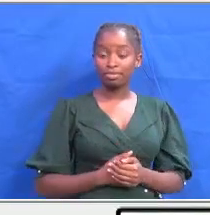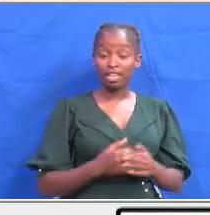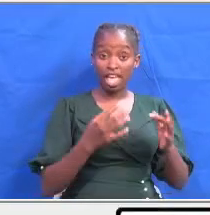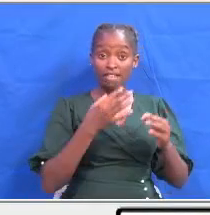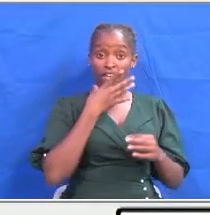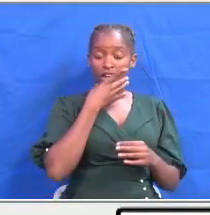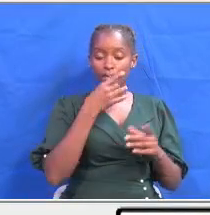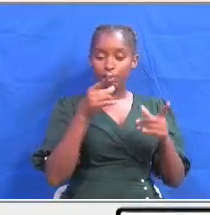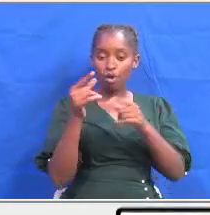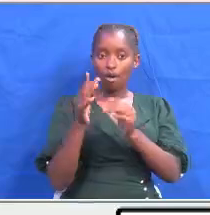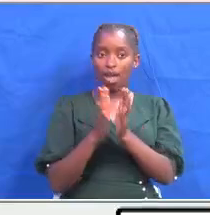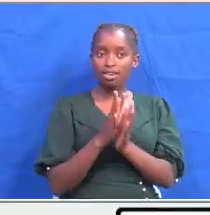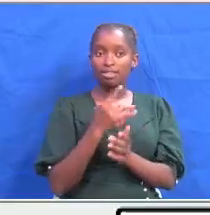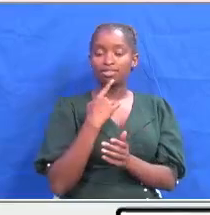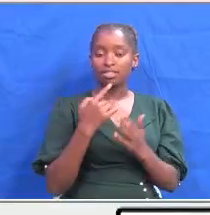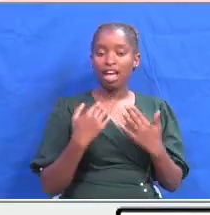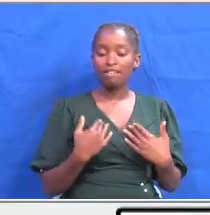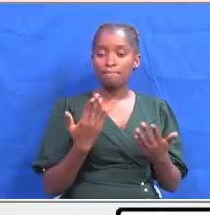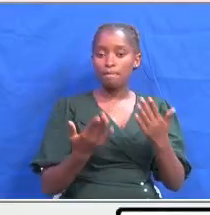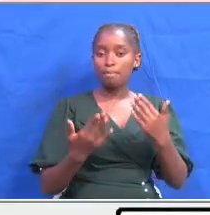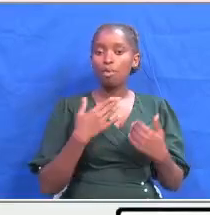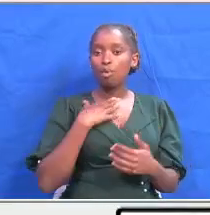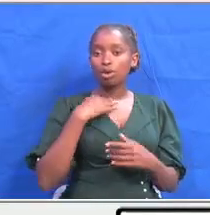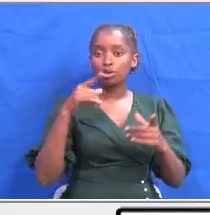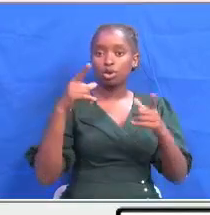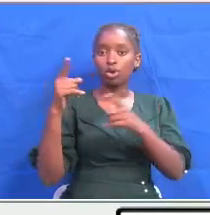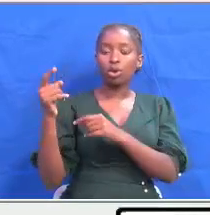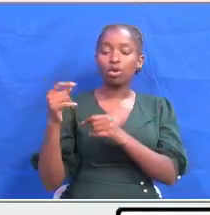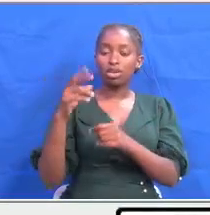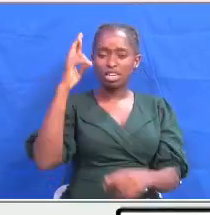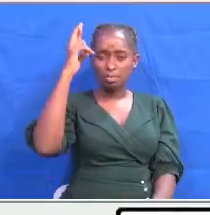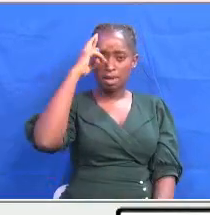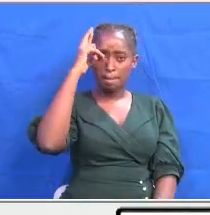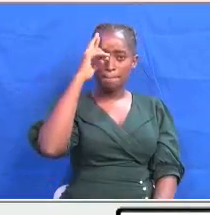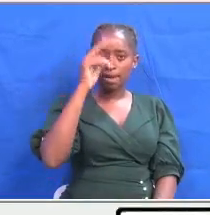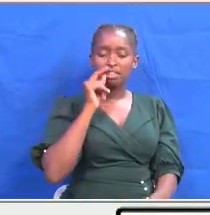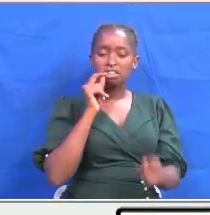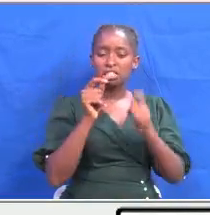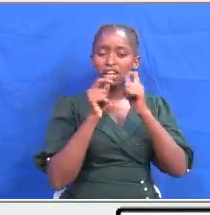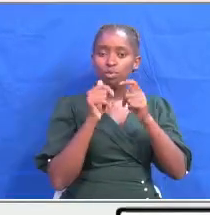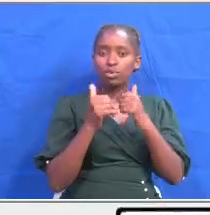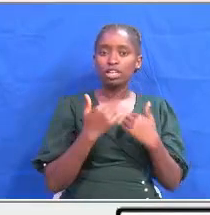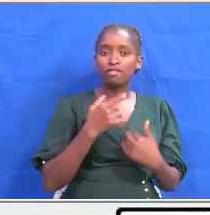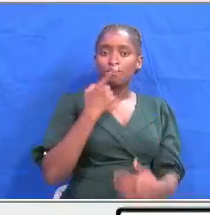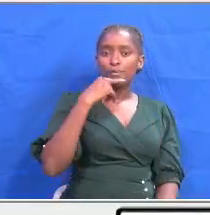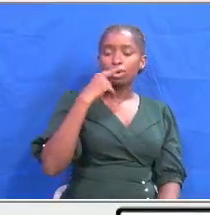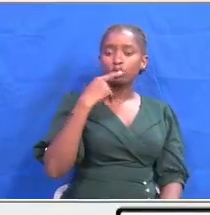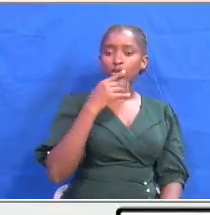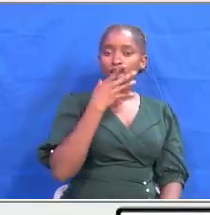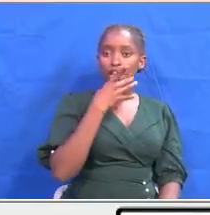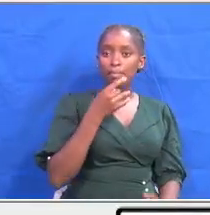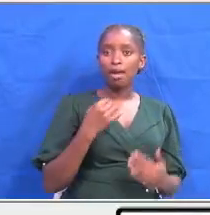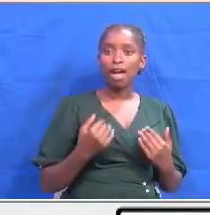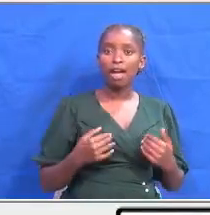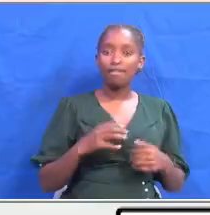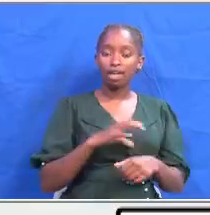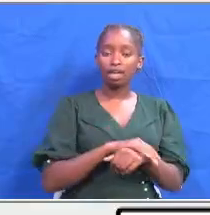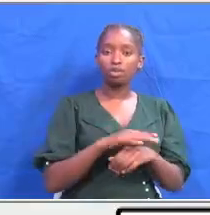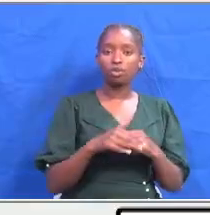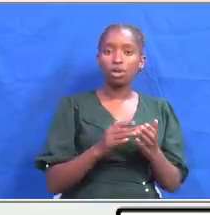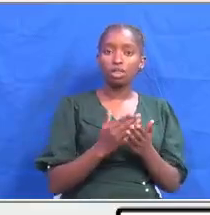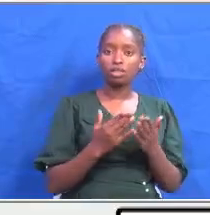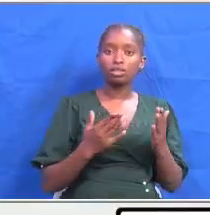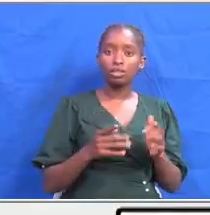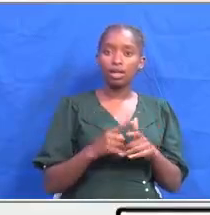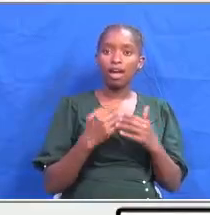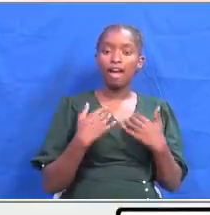was to, for example, he said, if I remember the interview, he mentioned that he was basically there to demonize and fight Uhuru. And once that